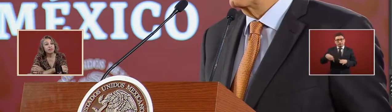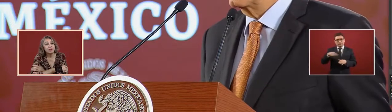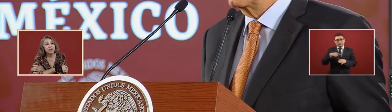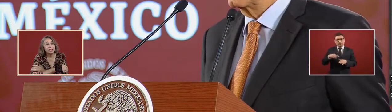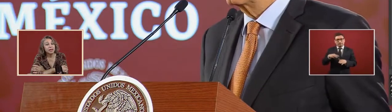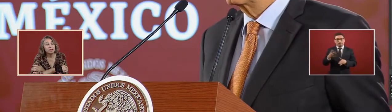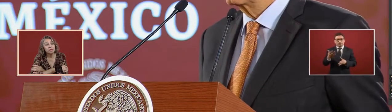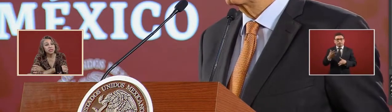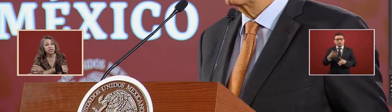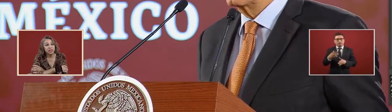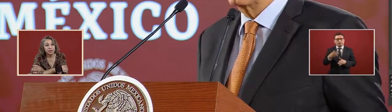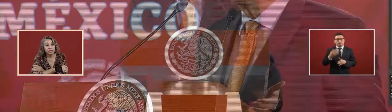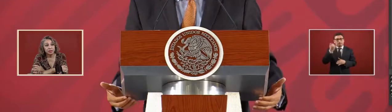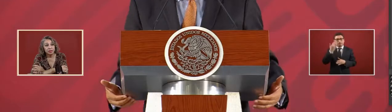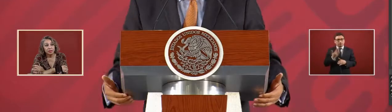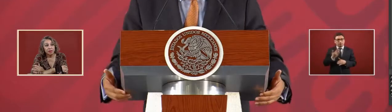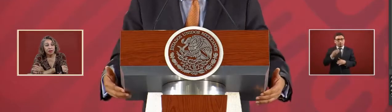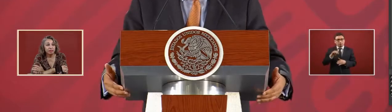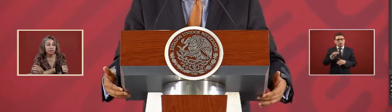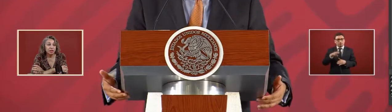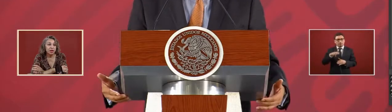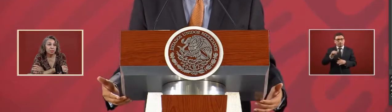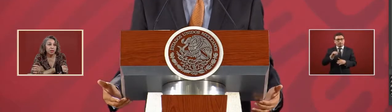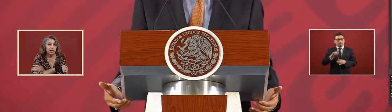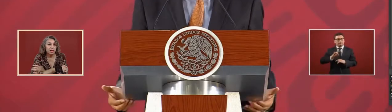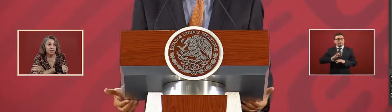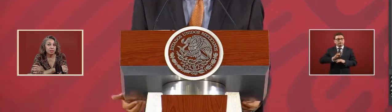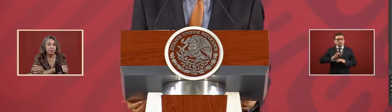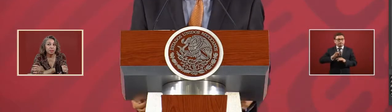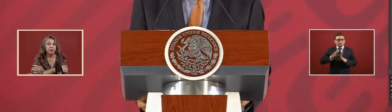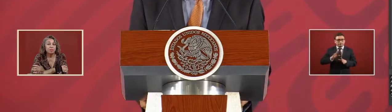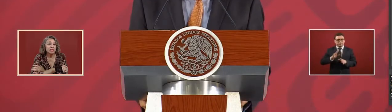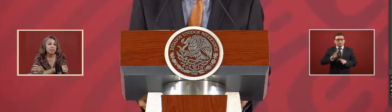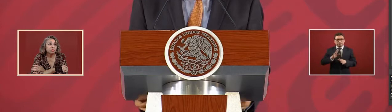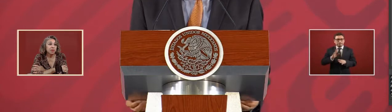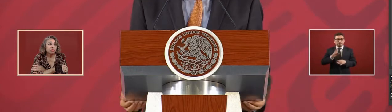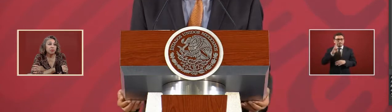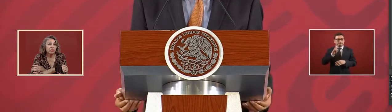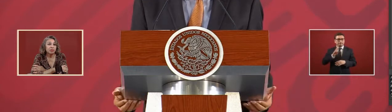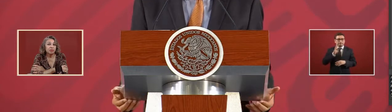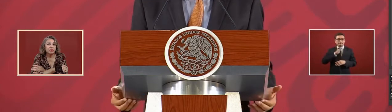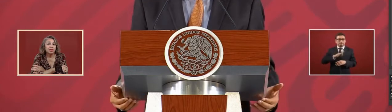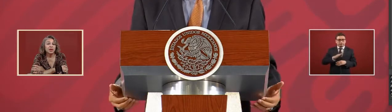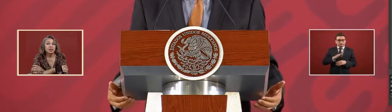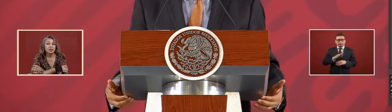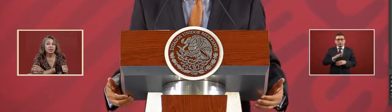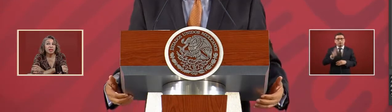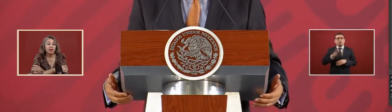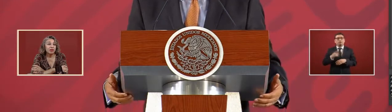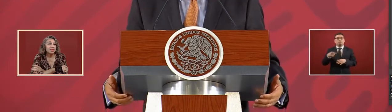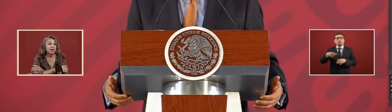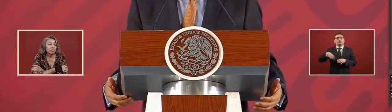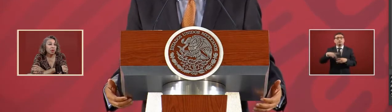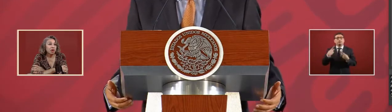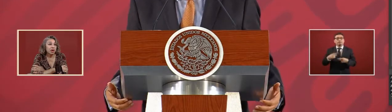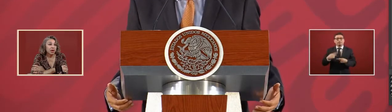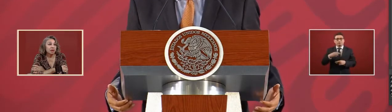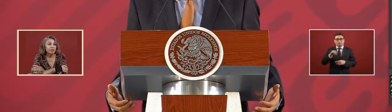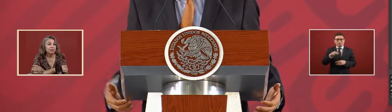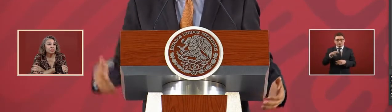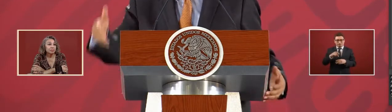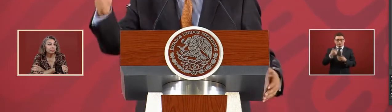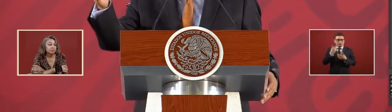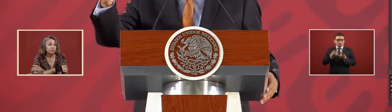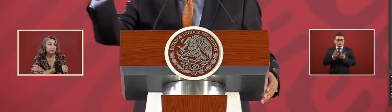that affect the image of the Morena Party, because the people that are in that party,